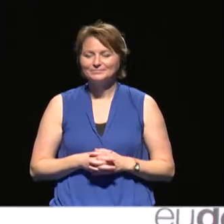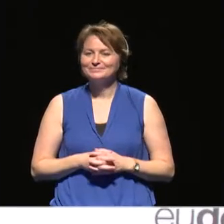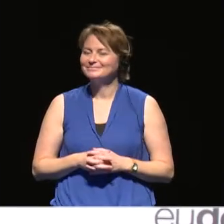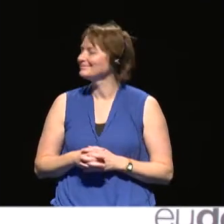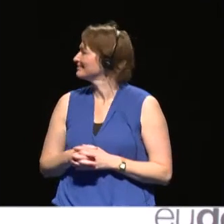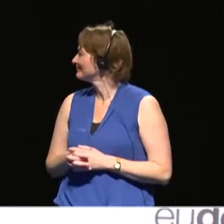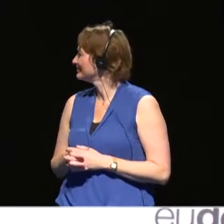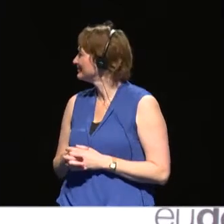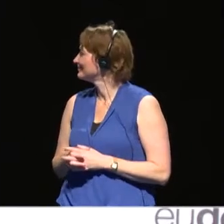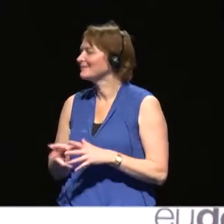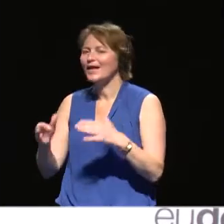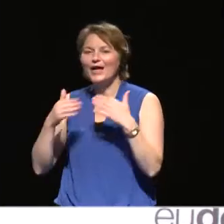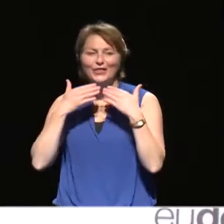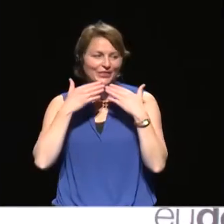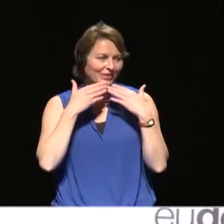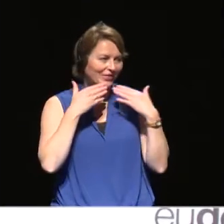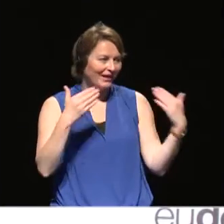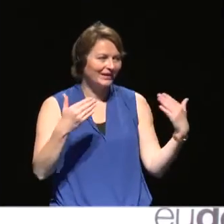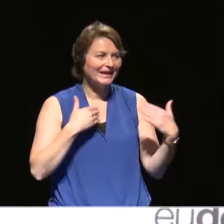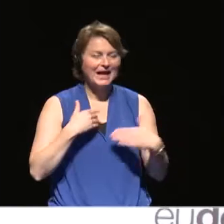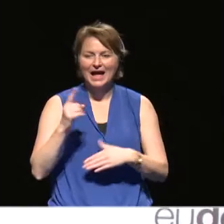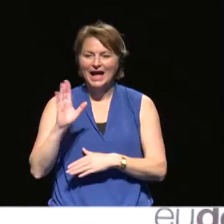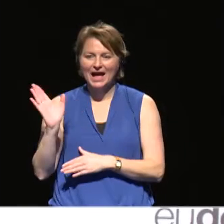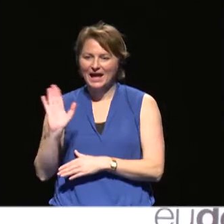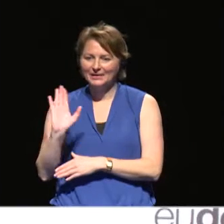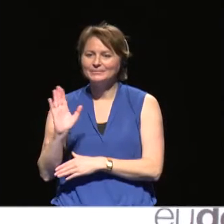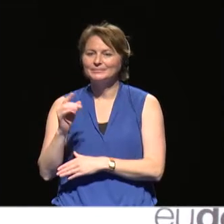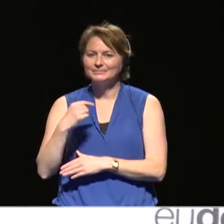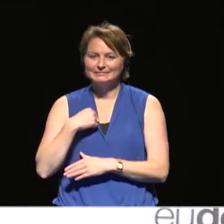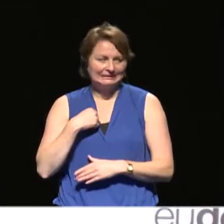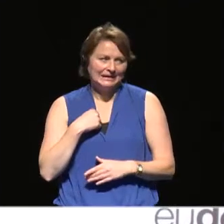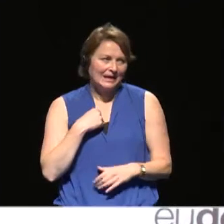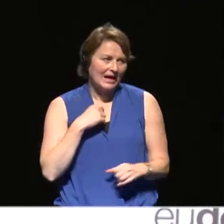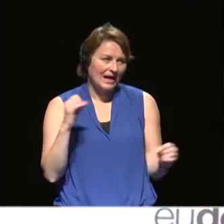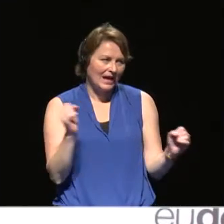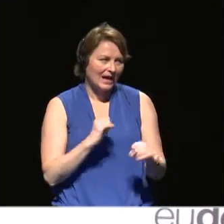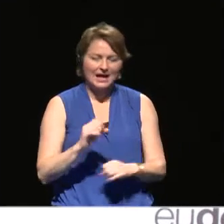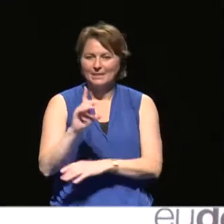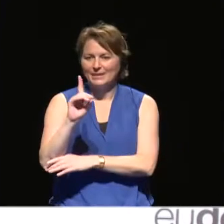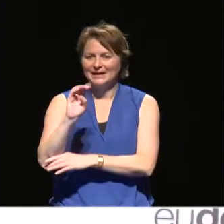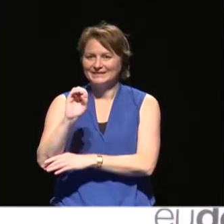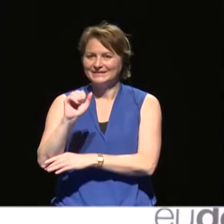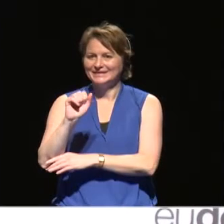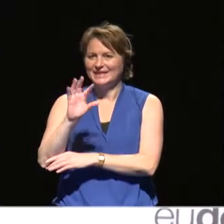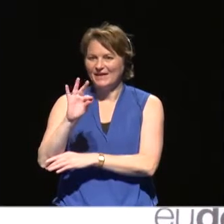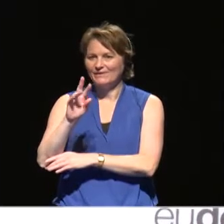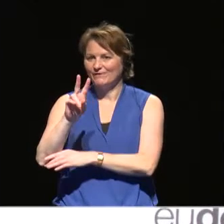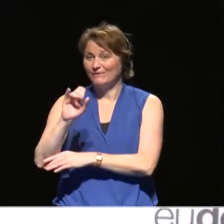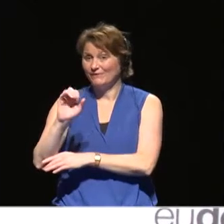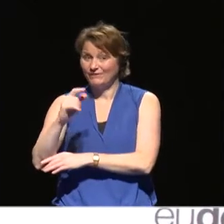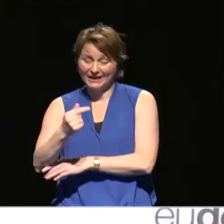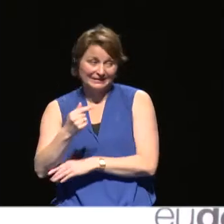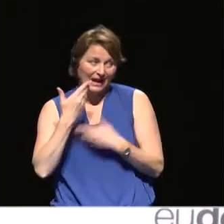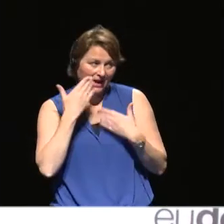Thank you. I want to point out, first of all, I'm not DFID, so I can't answer on DFID's behalf, although I do know their work very